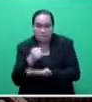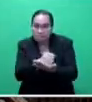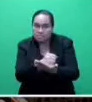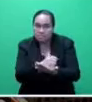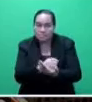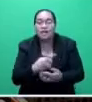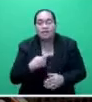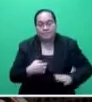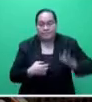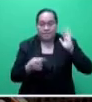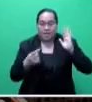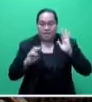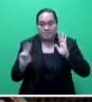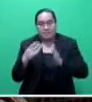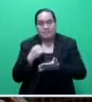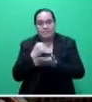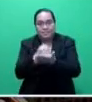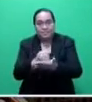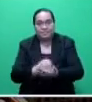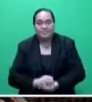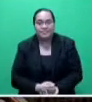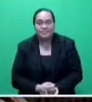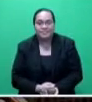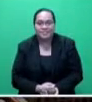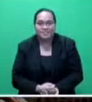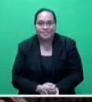Mr. Speaker, sir, I beg to second the motion.